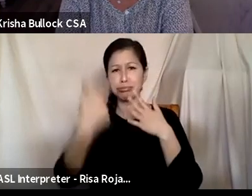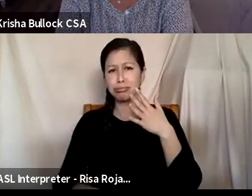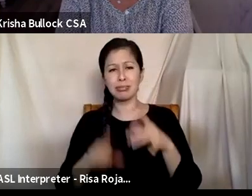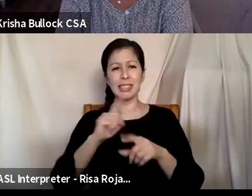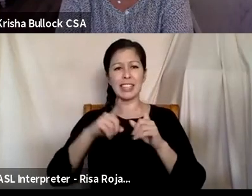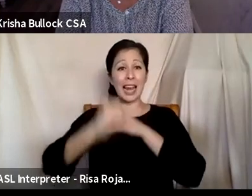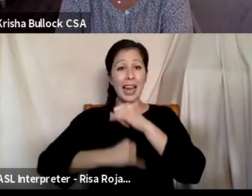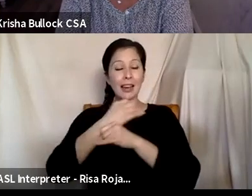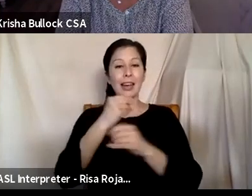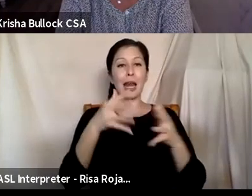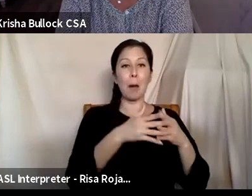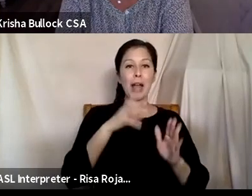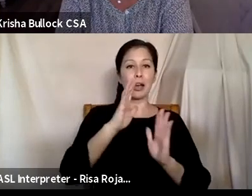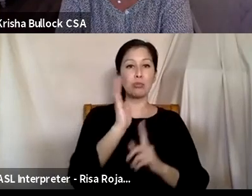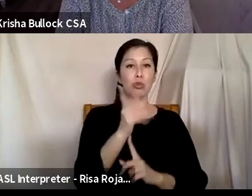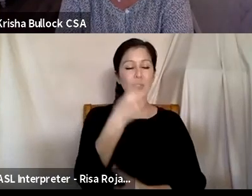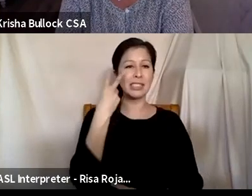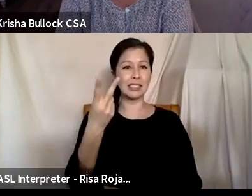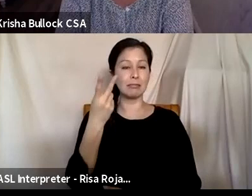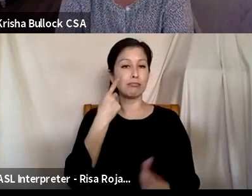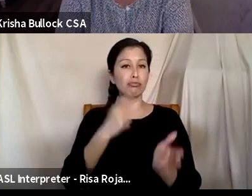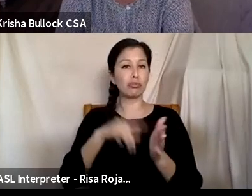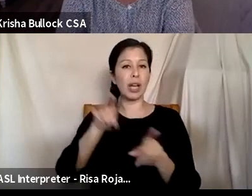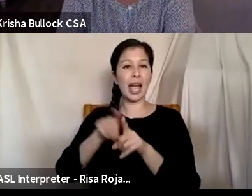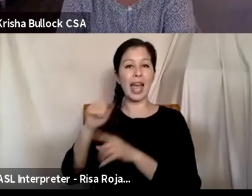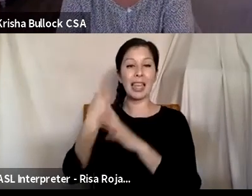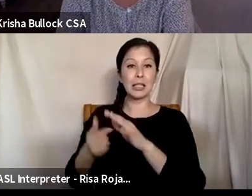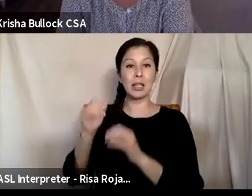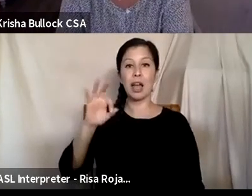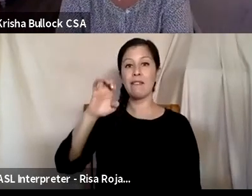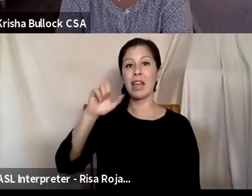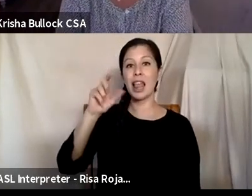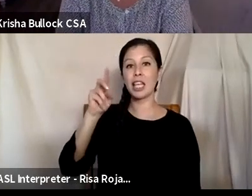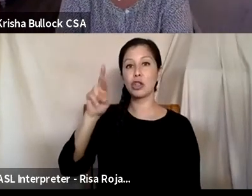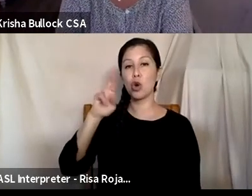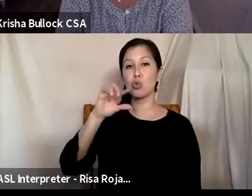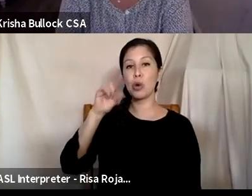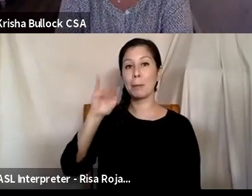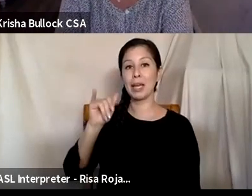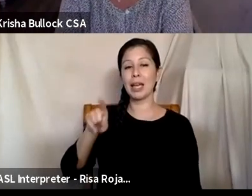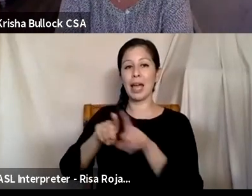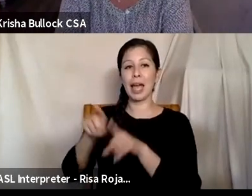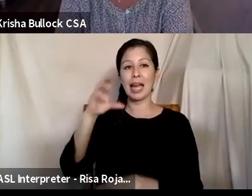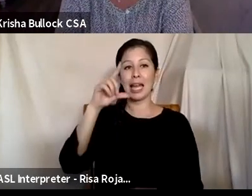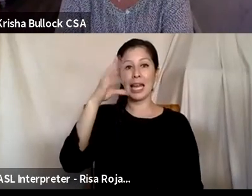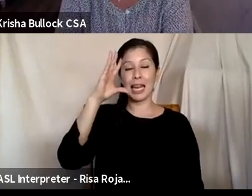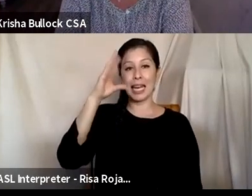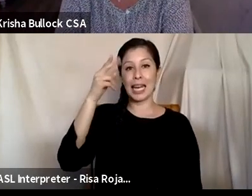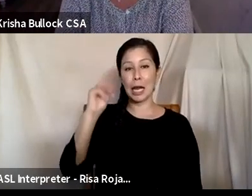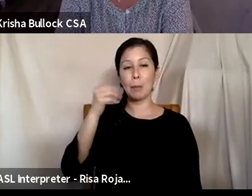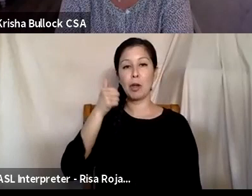as well as American films. You'll know them as the Disappearance of Eleanor Rigby, otherwise known as Him and Her and